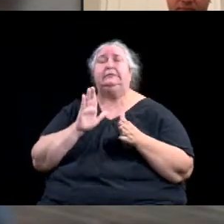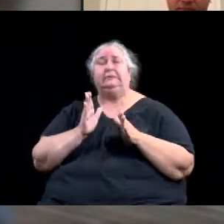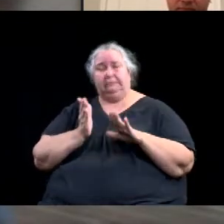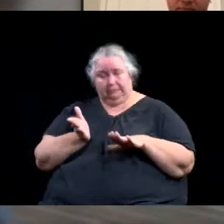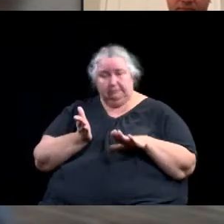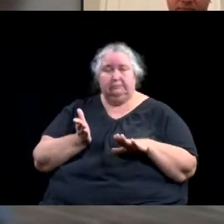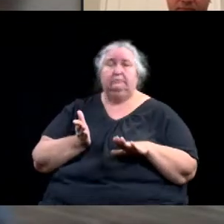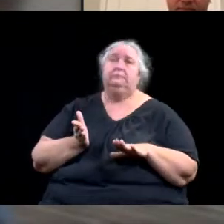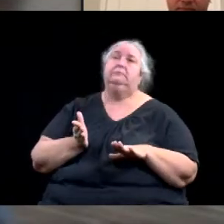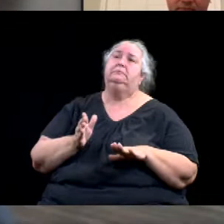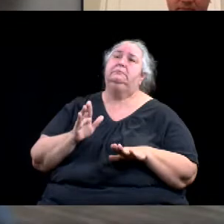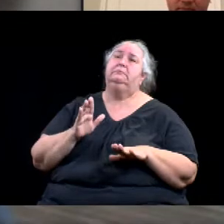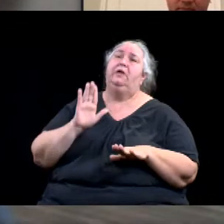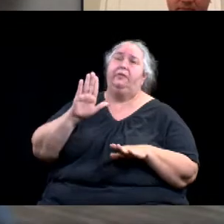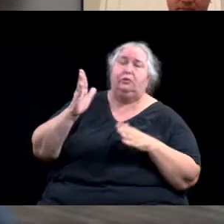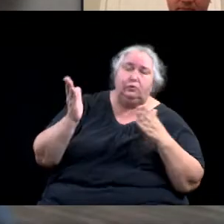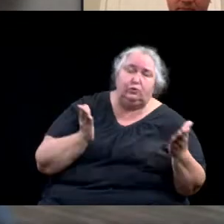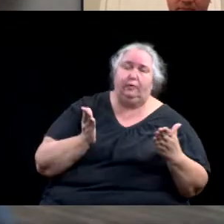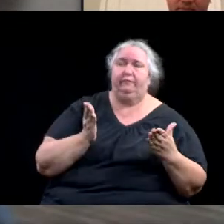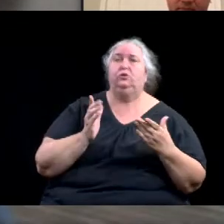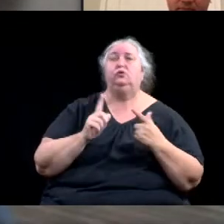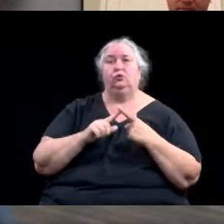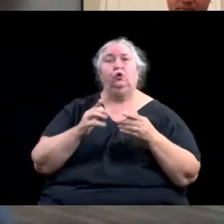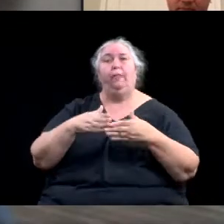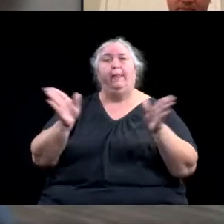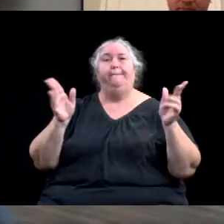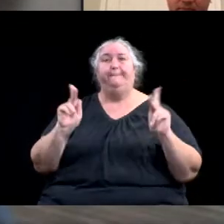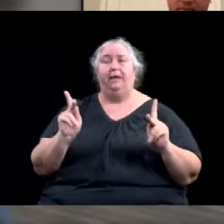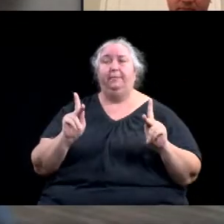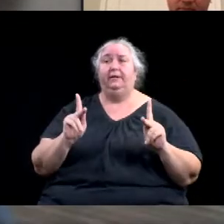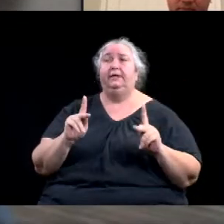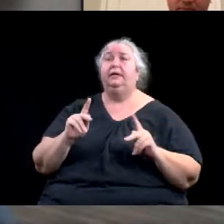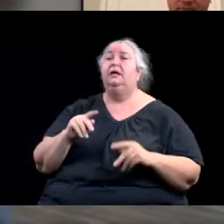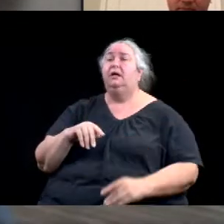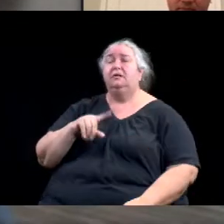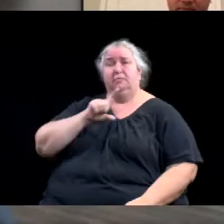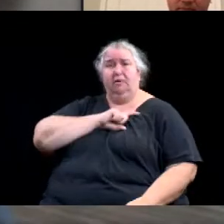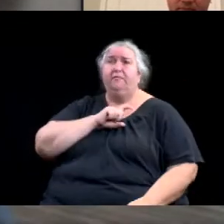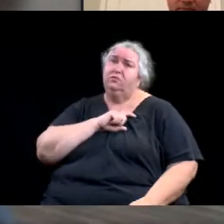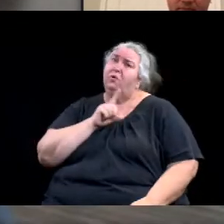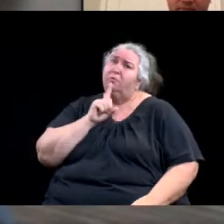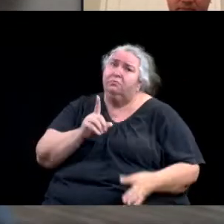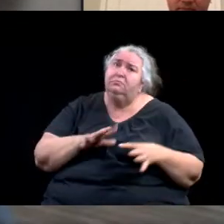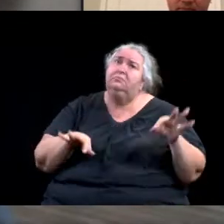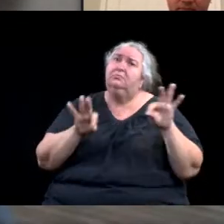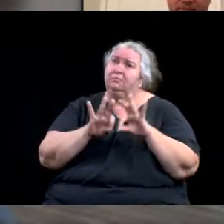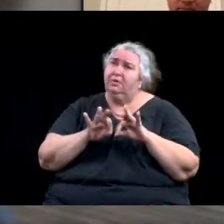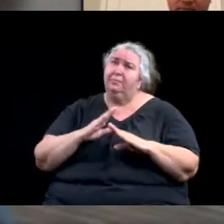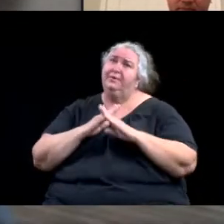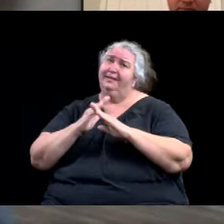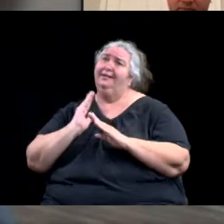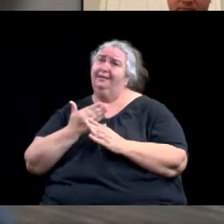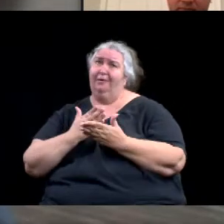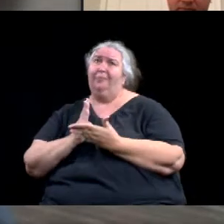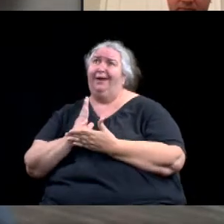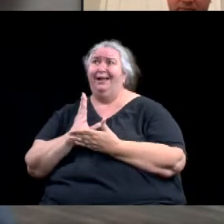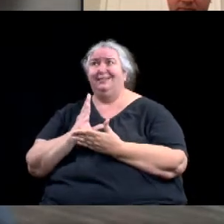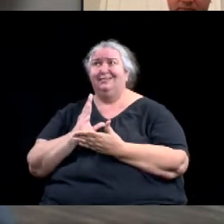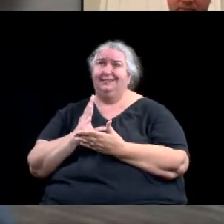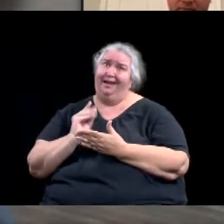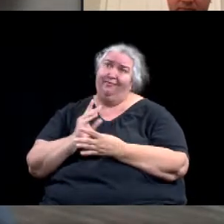our rights and freedoms, and it is with gratitude that we extend our heartfelt appreciation to these men and